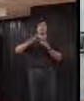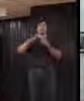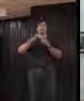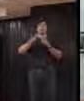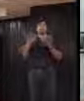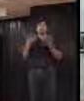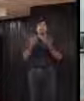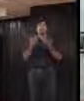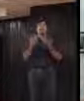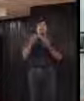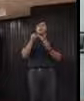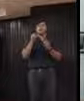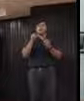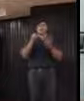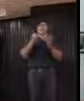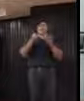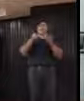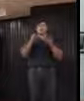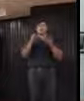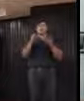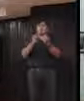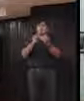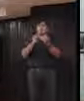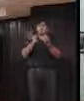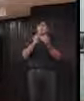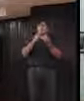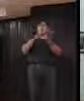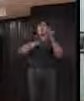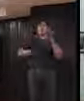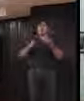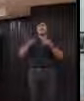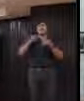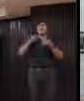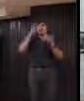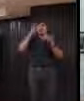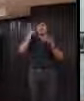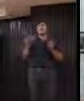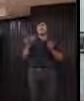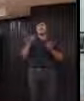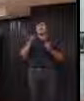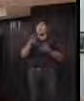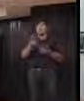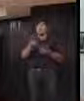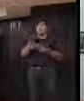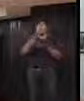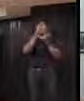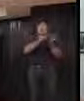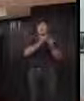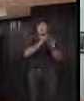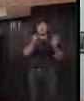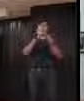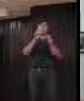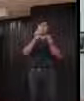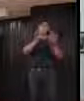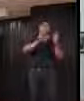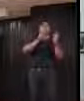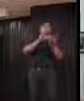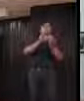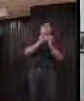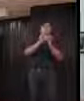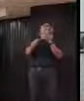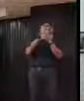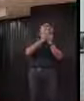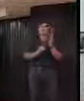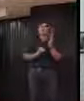not be open to challenge, may not be struck down, is my personal opinion. So this rollback theory is more of a theoretical point which I'm thinking of right